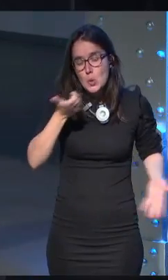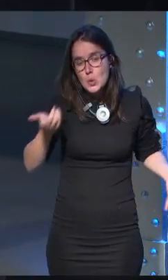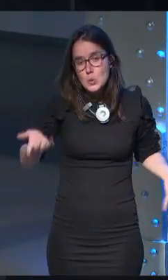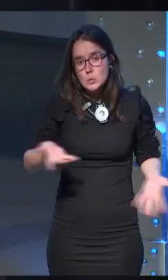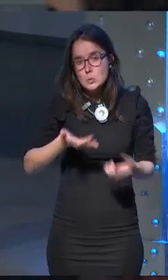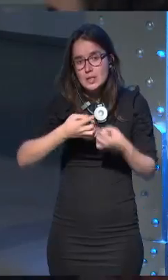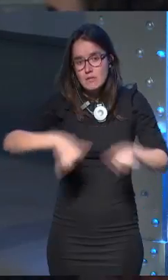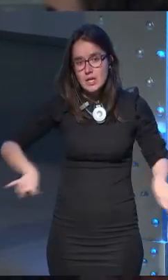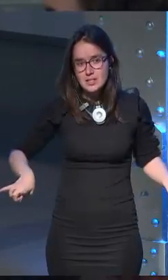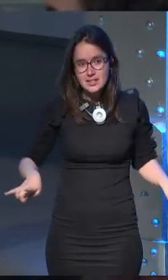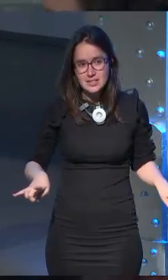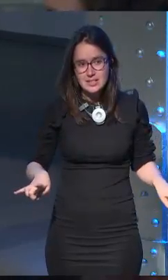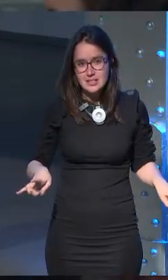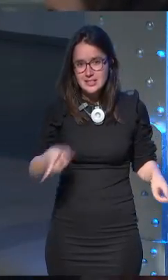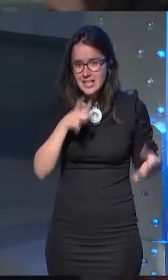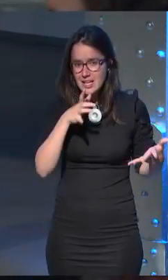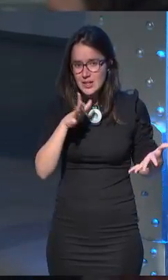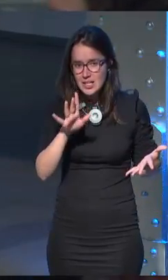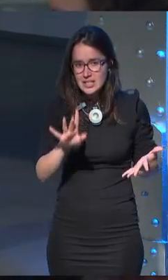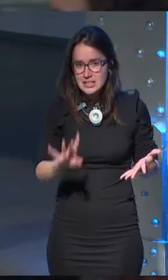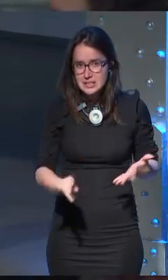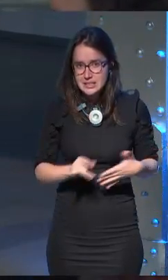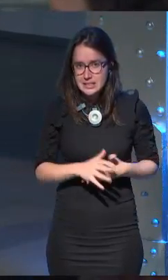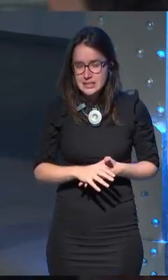question is a little bit, yes.